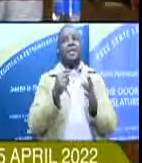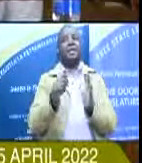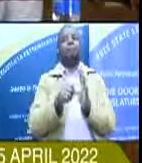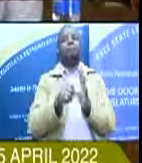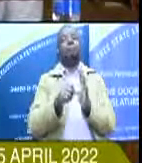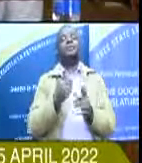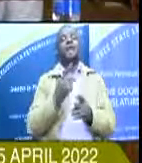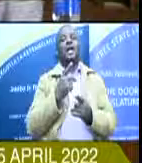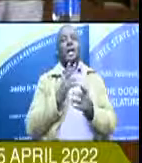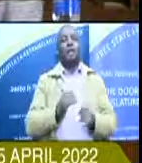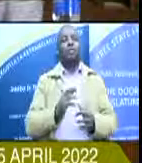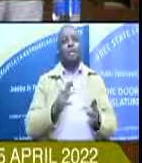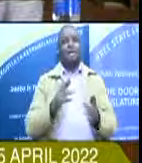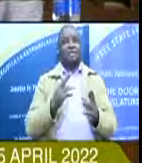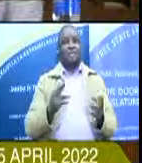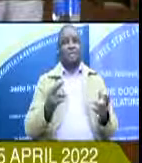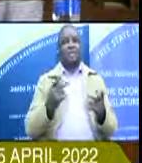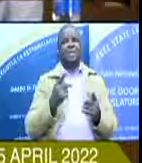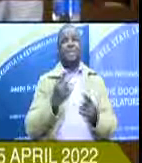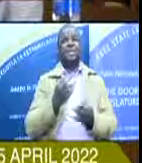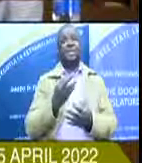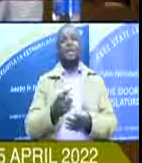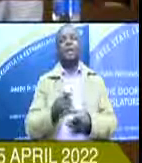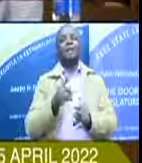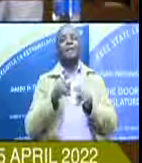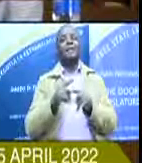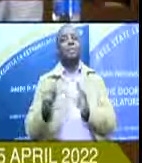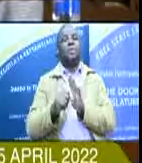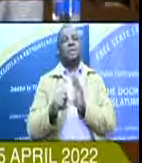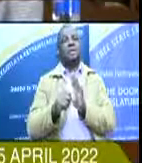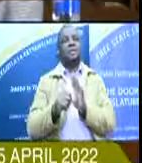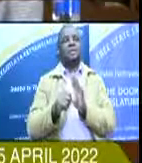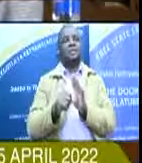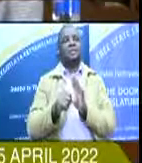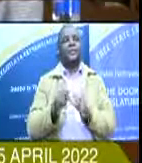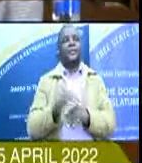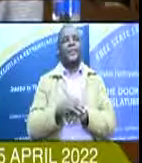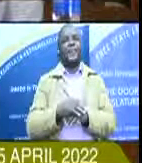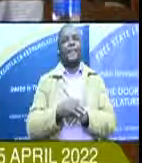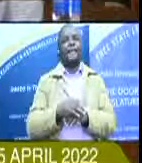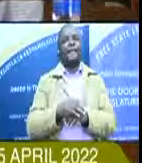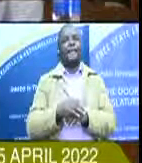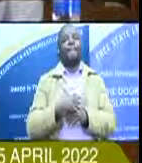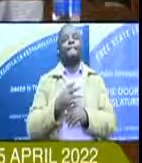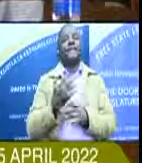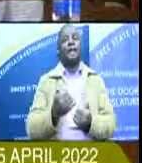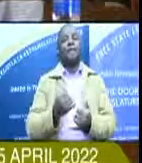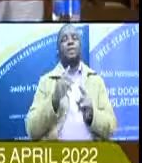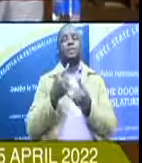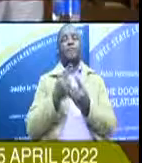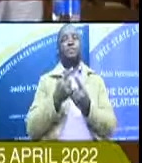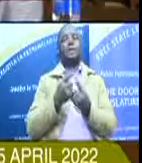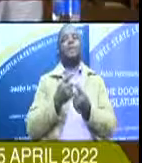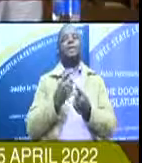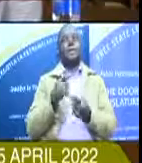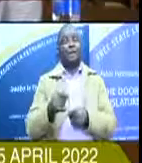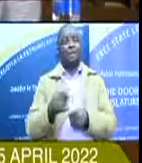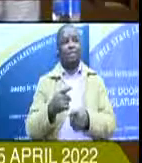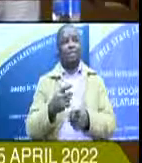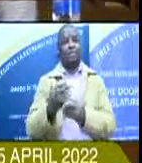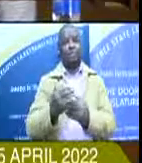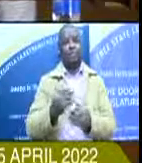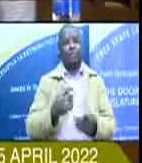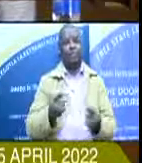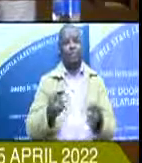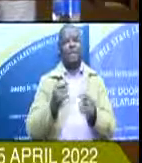human resource intensive, and healthcare workers remain our most crucial asset. For that reason, the department is completing